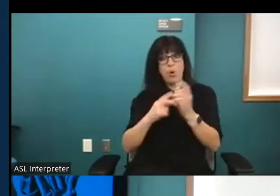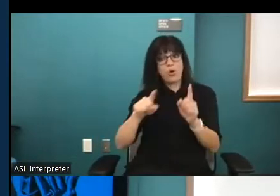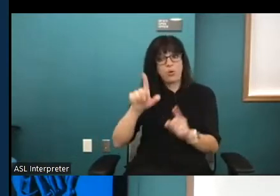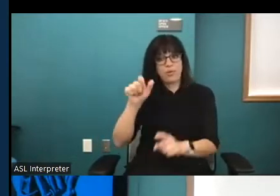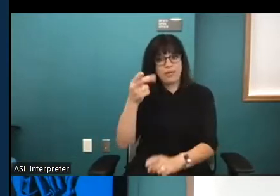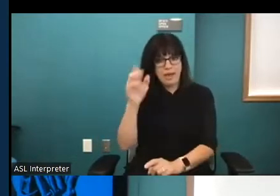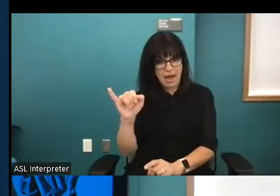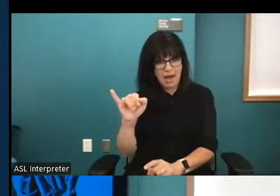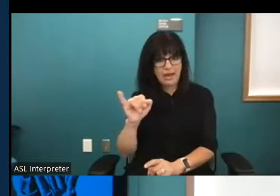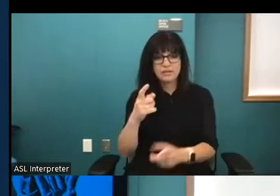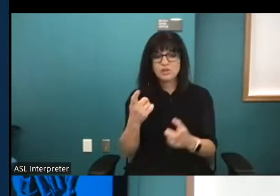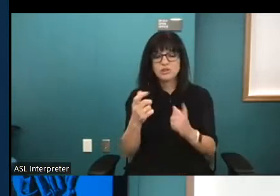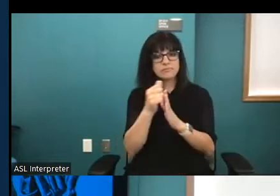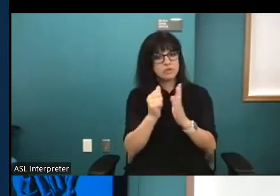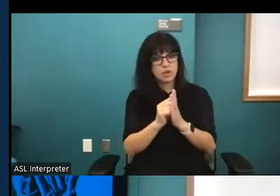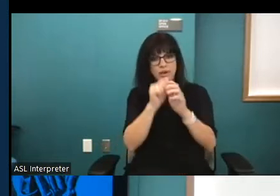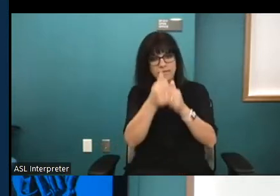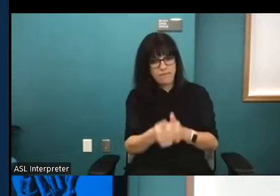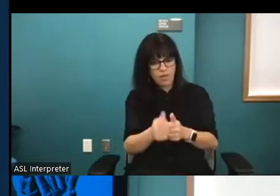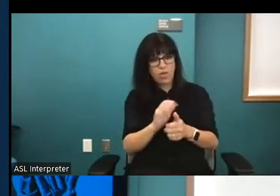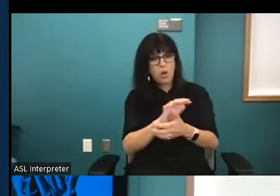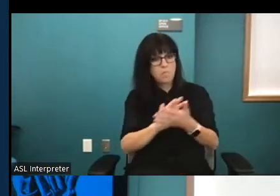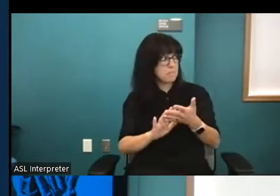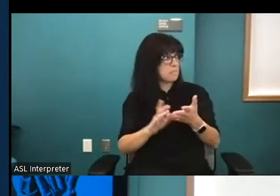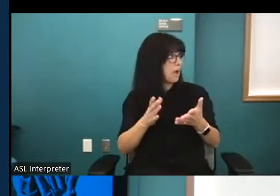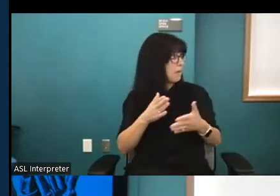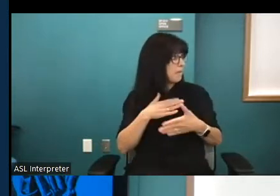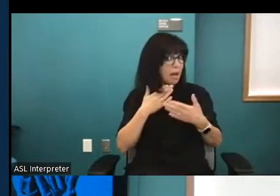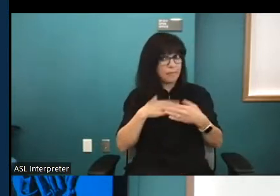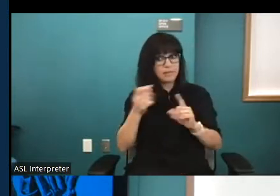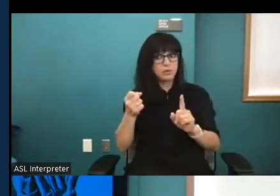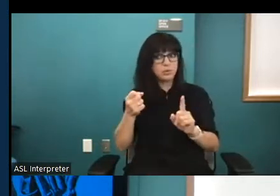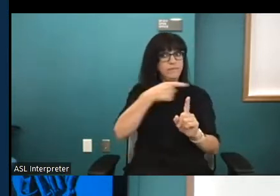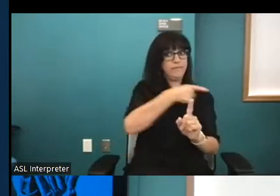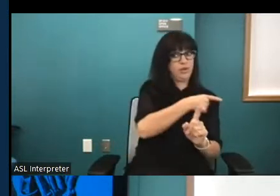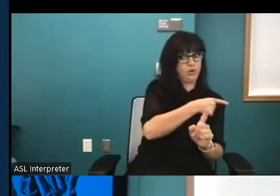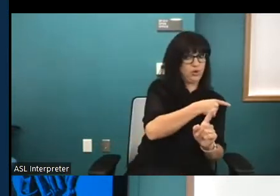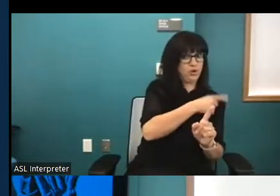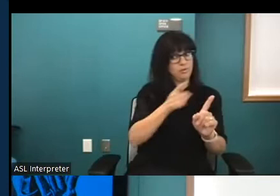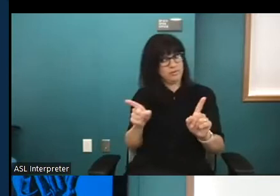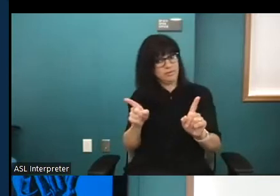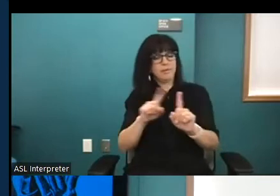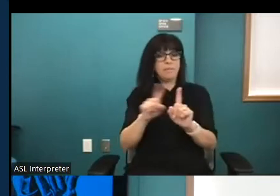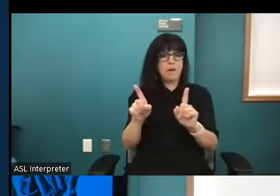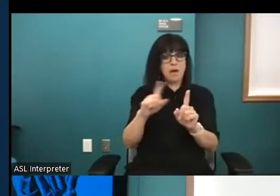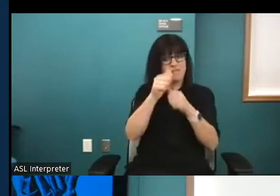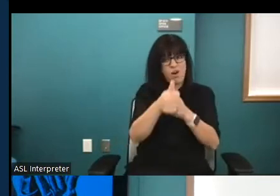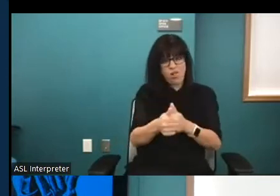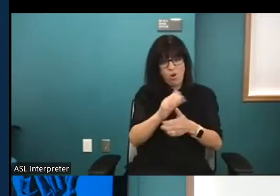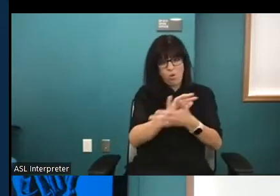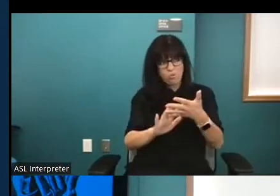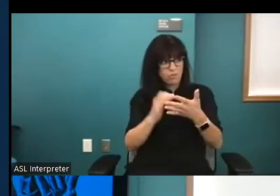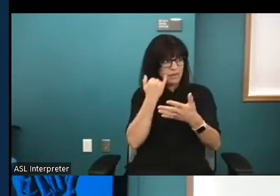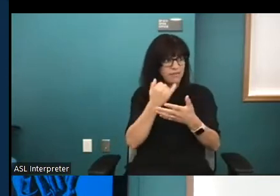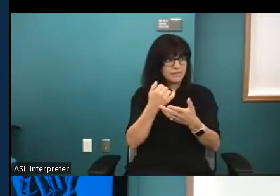This is just our little agenda. I'm happy to deviate from this however we need to. If there are questions that I